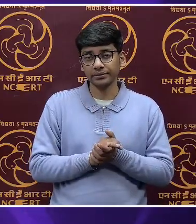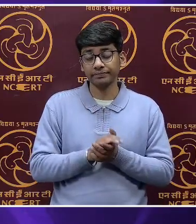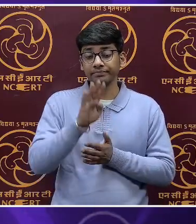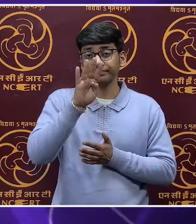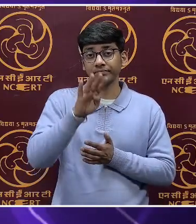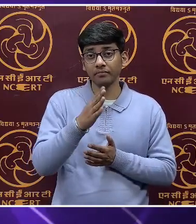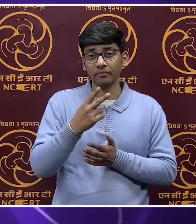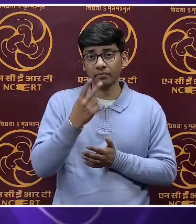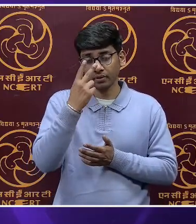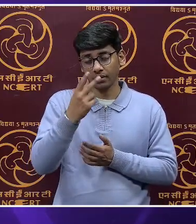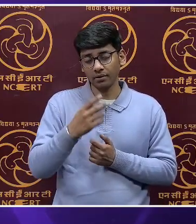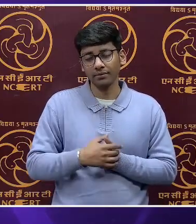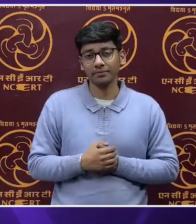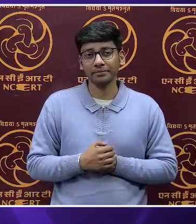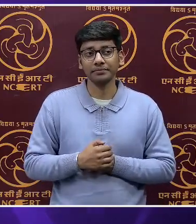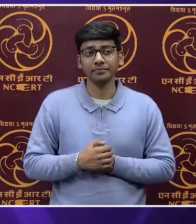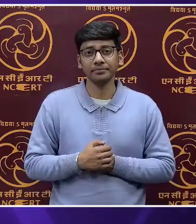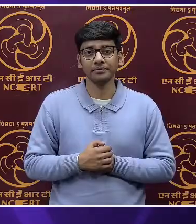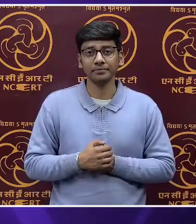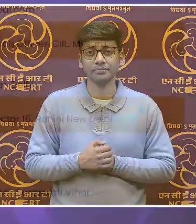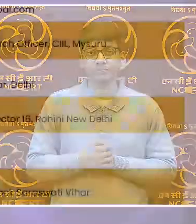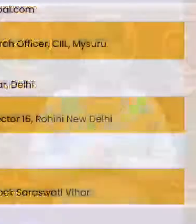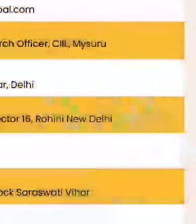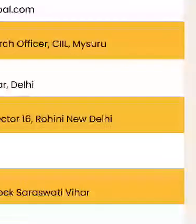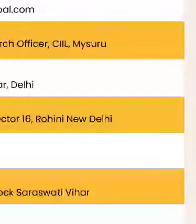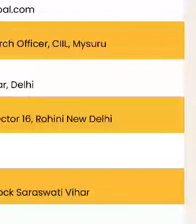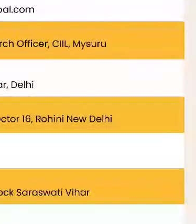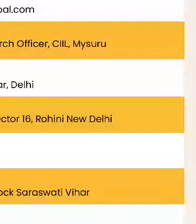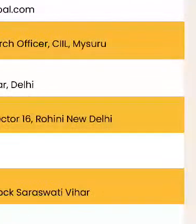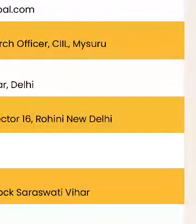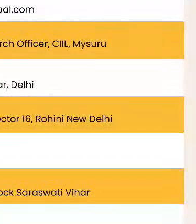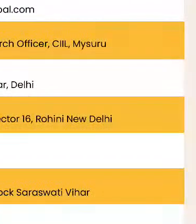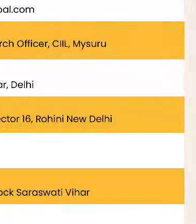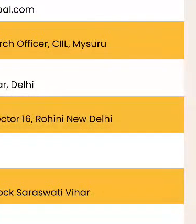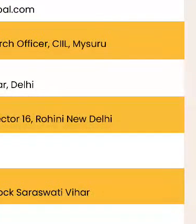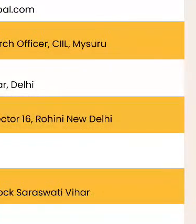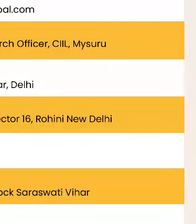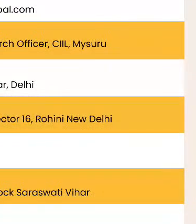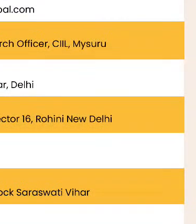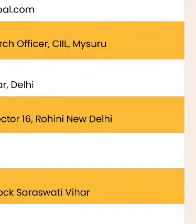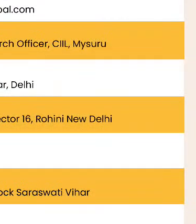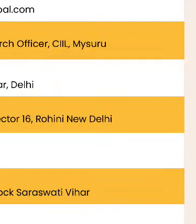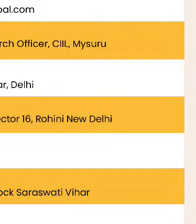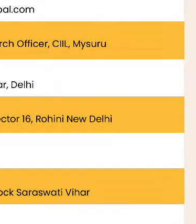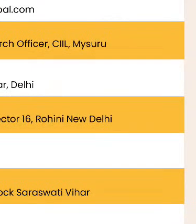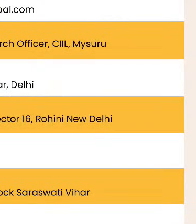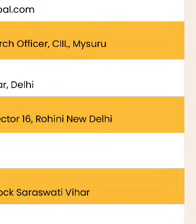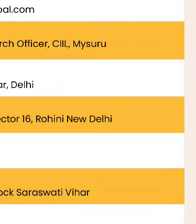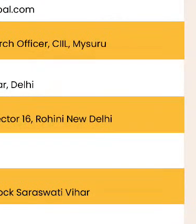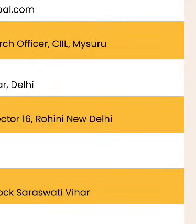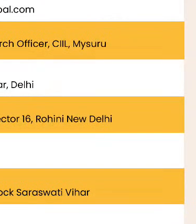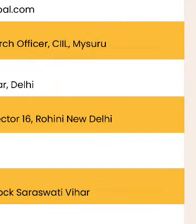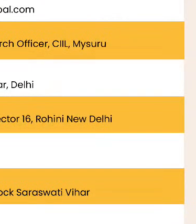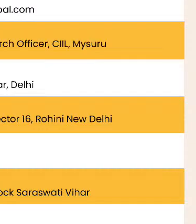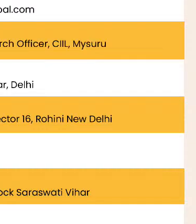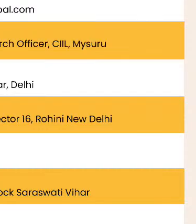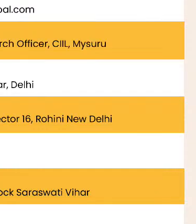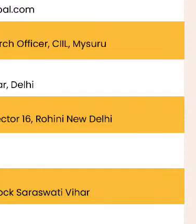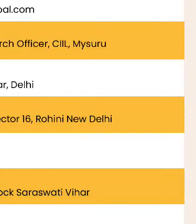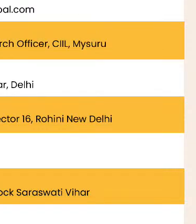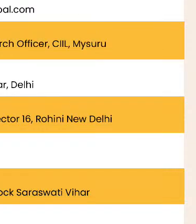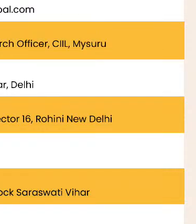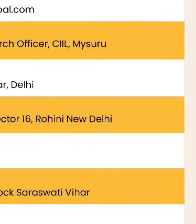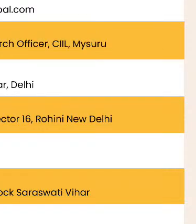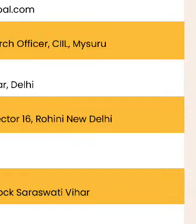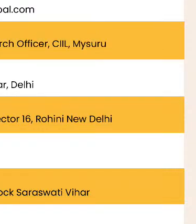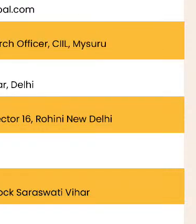program schedule. So we're through with the session of English, and a short while from now you can watch our another session that is going